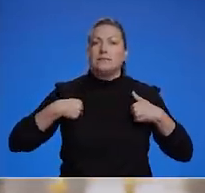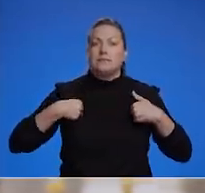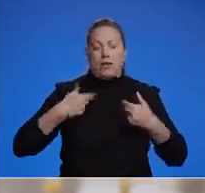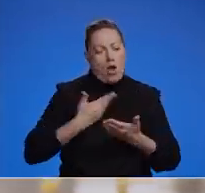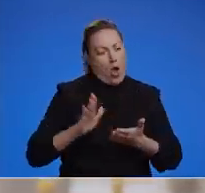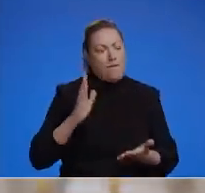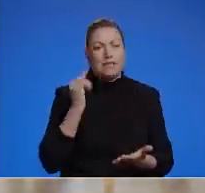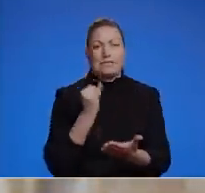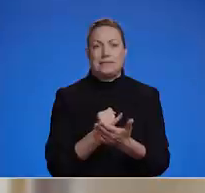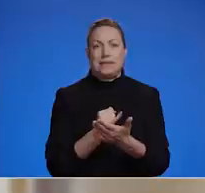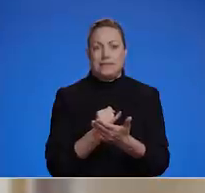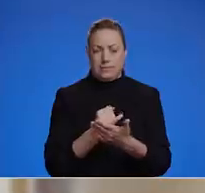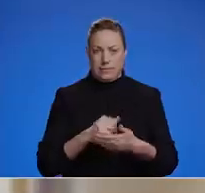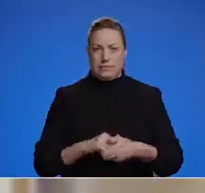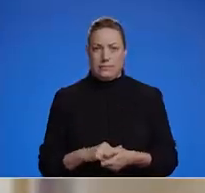sacrificing himself.